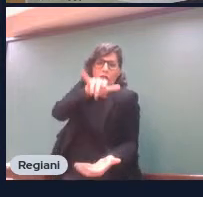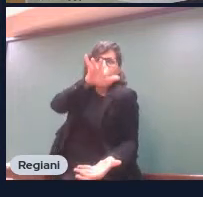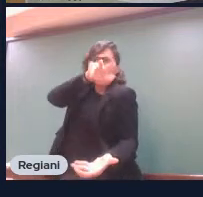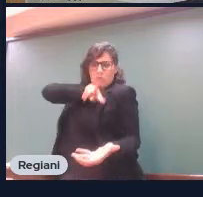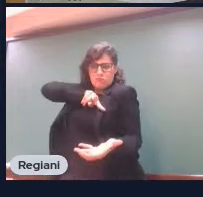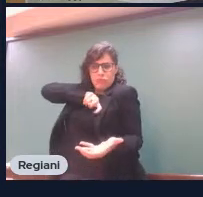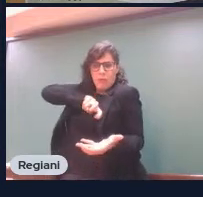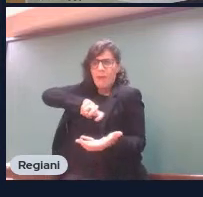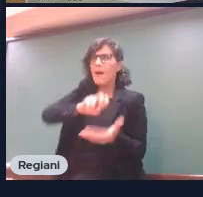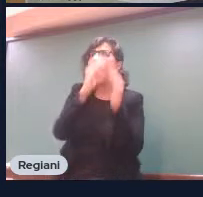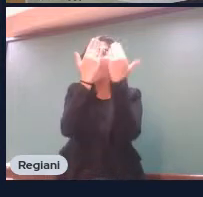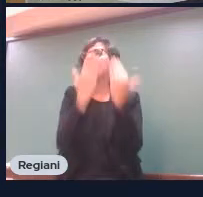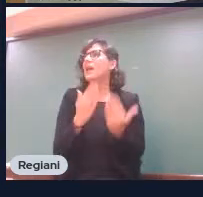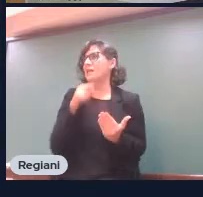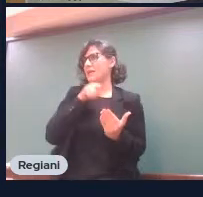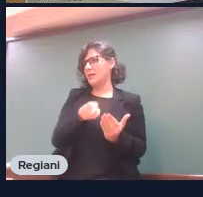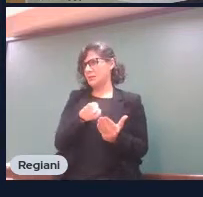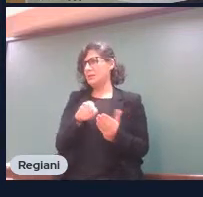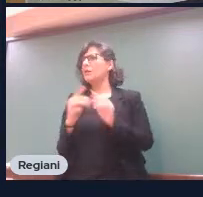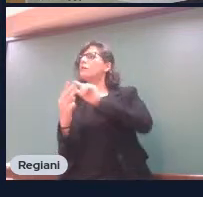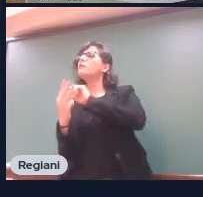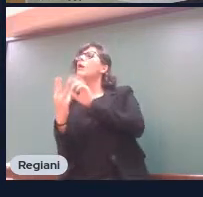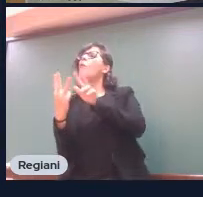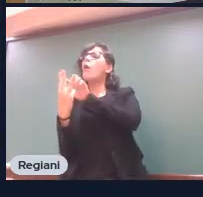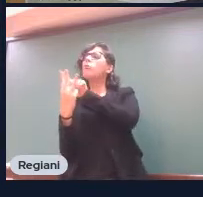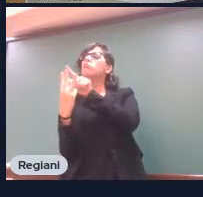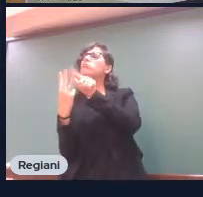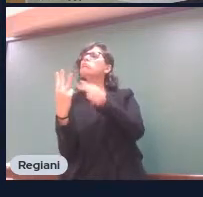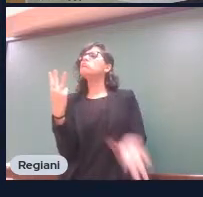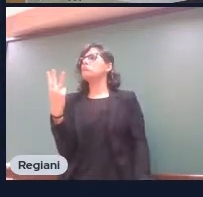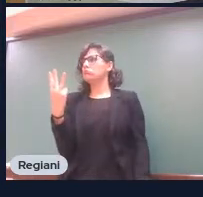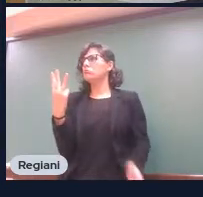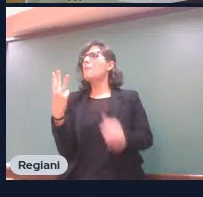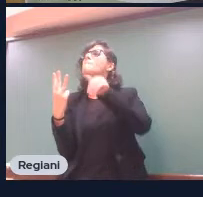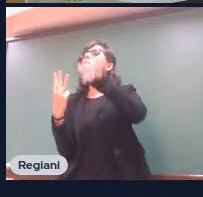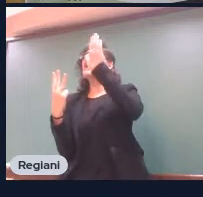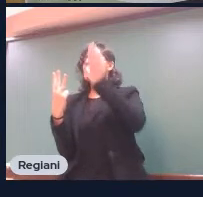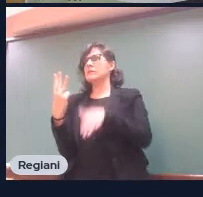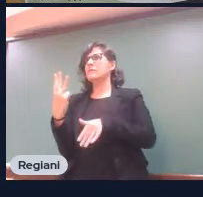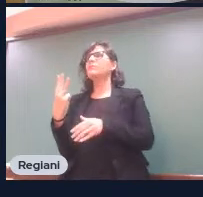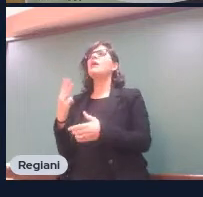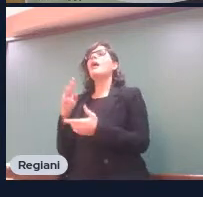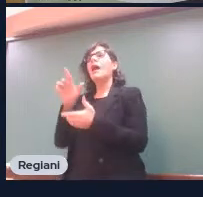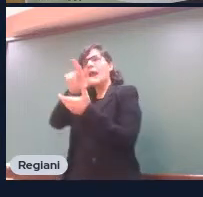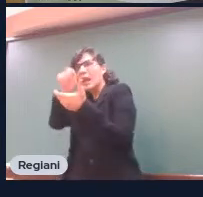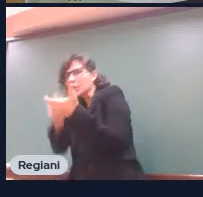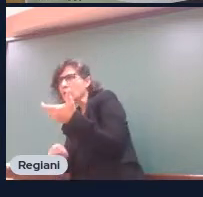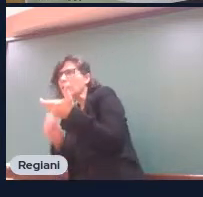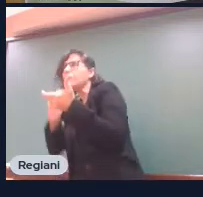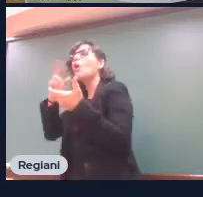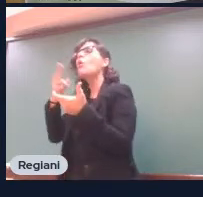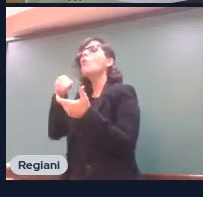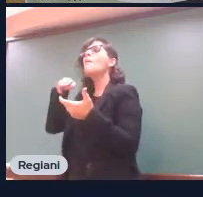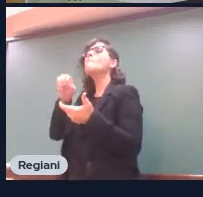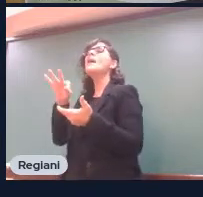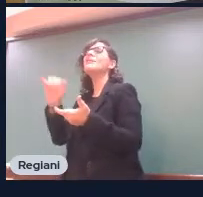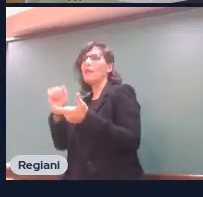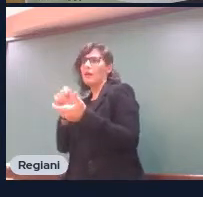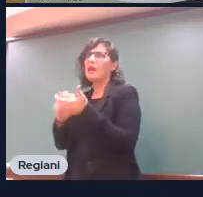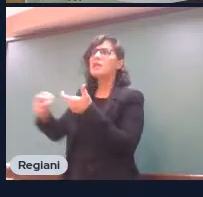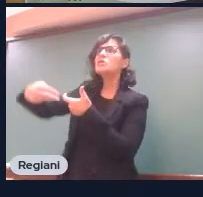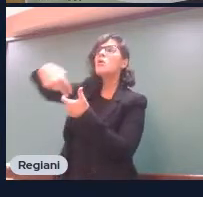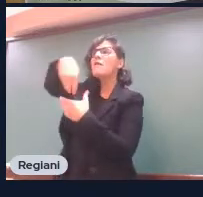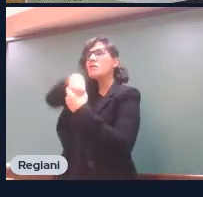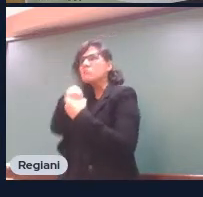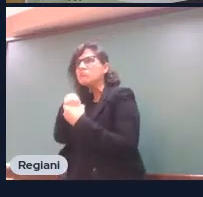that. Which of the two is more frequent, lexicography or meta-lexicography? Of course, it is lexicography